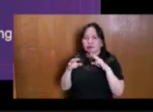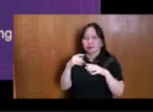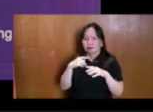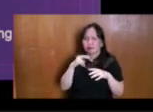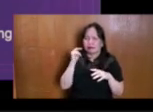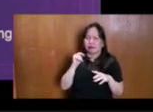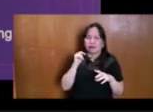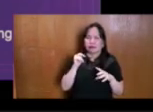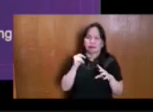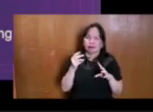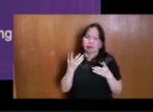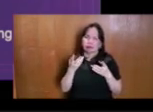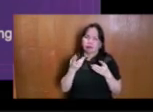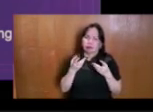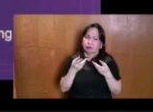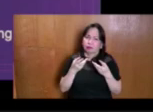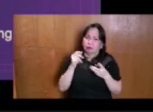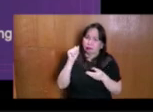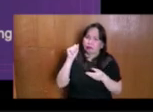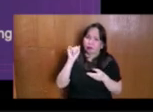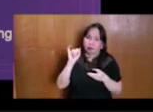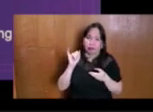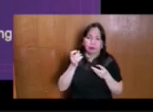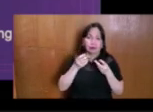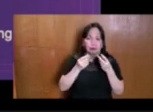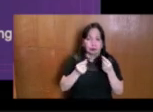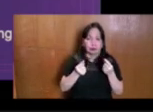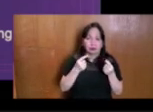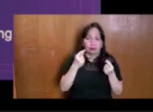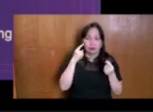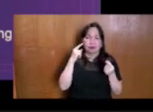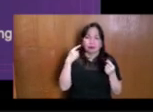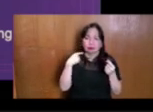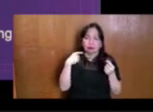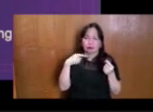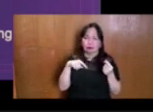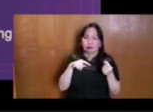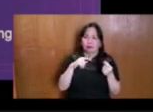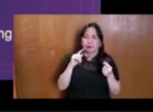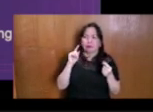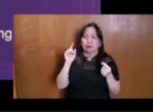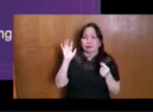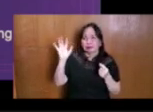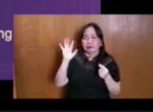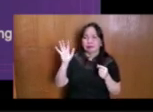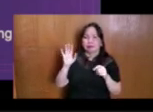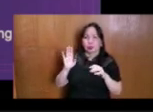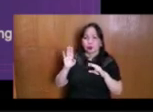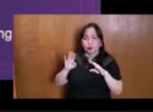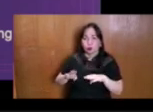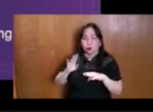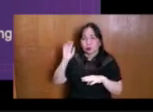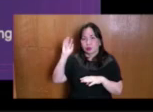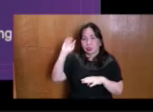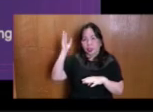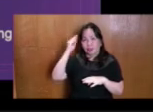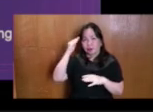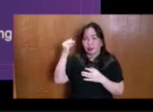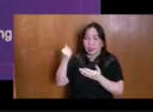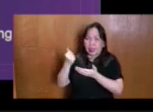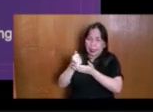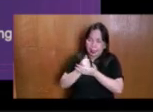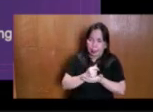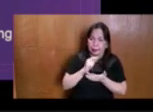needs, AI solutions. And this is where probably the British government can help in terms of expertise